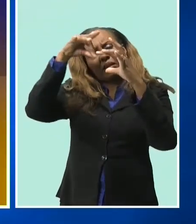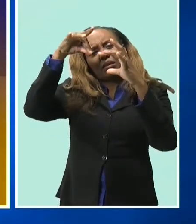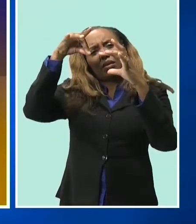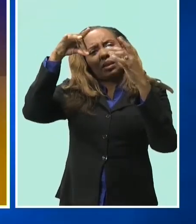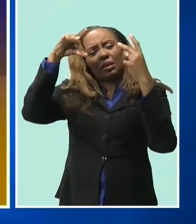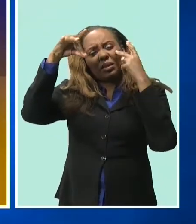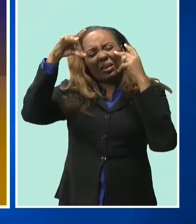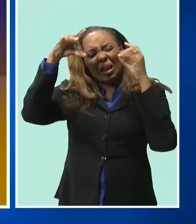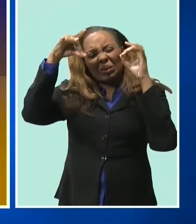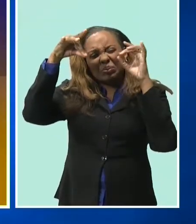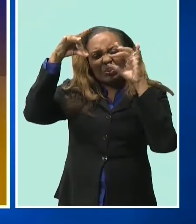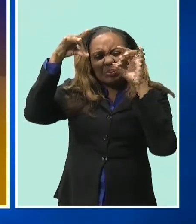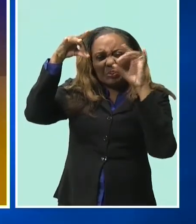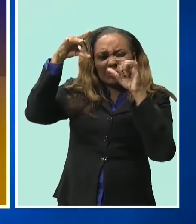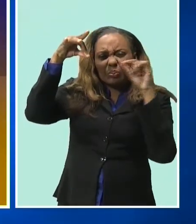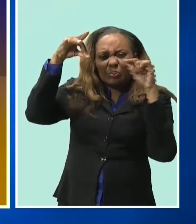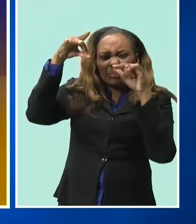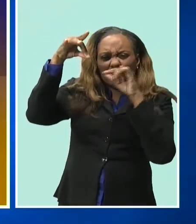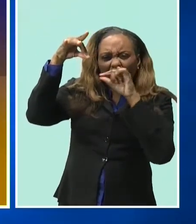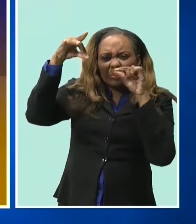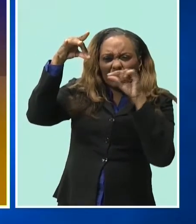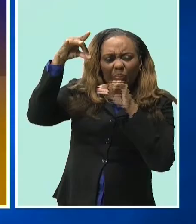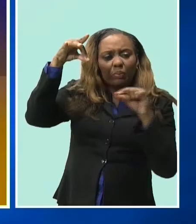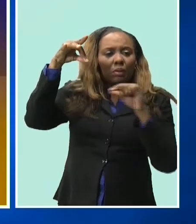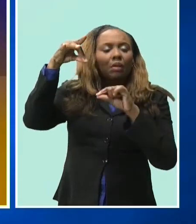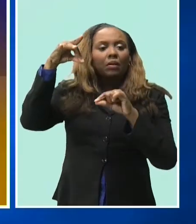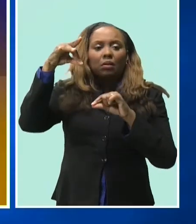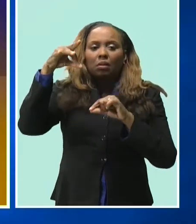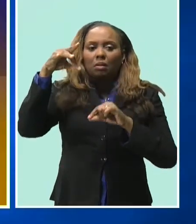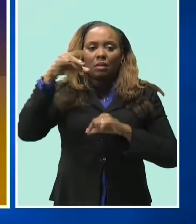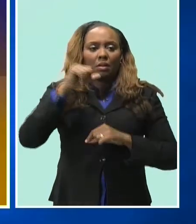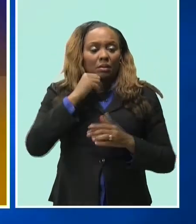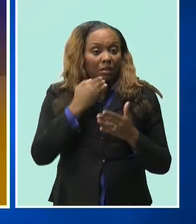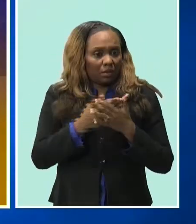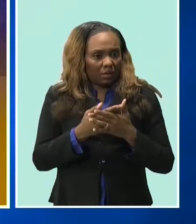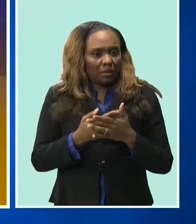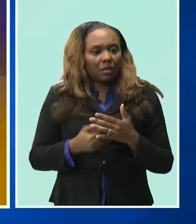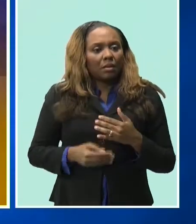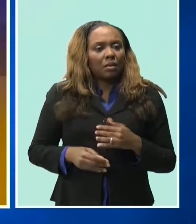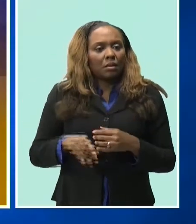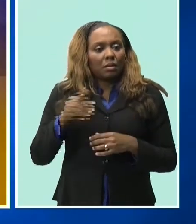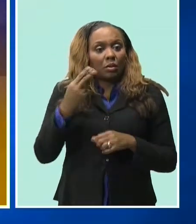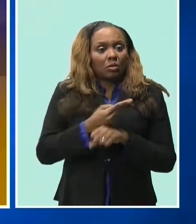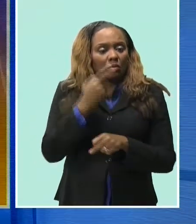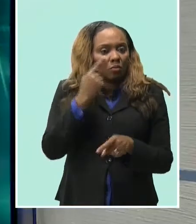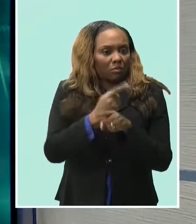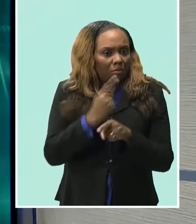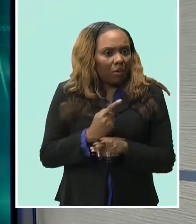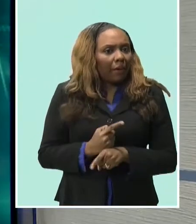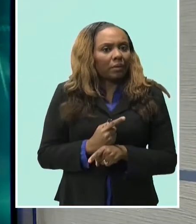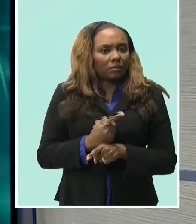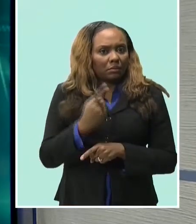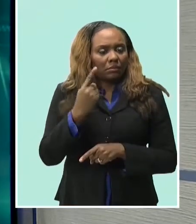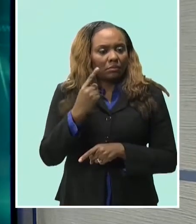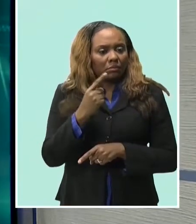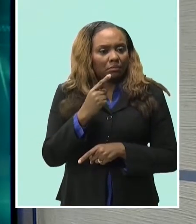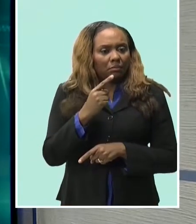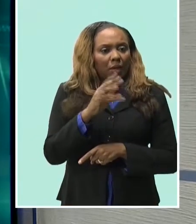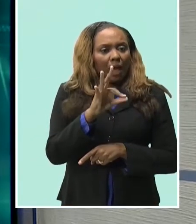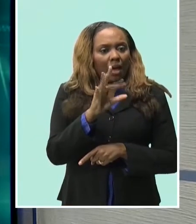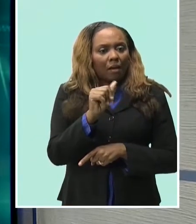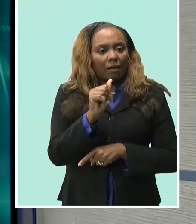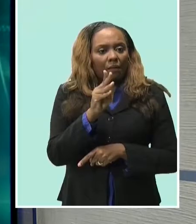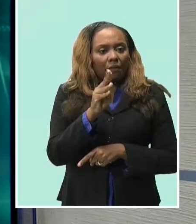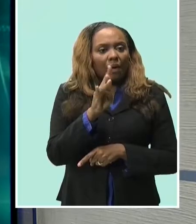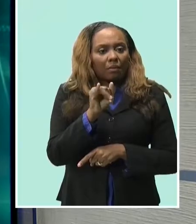thing. So it's important that people use the right fabric to make the mask. Minister of